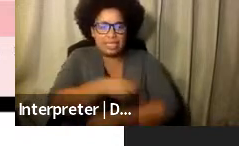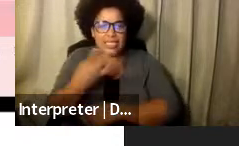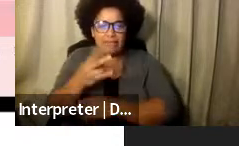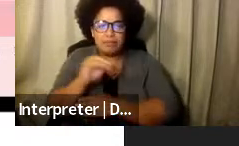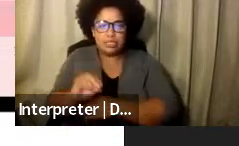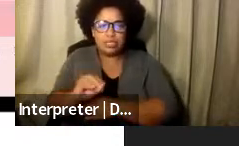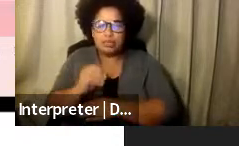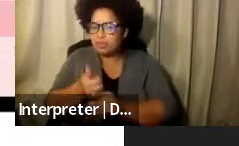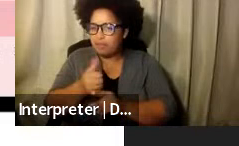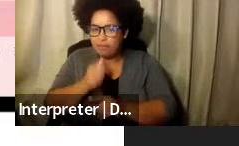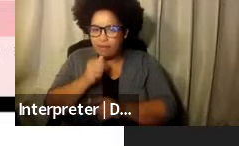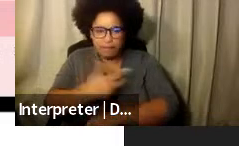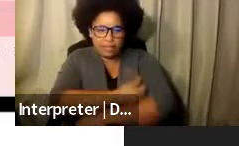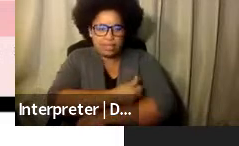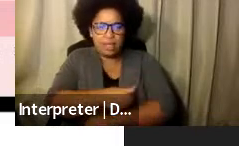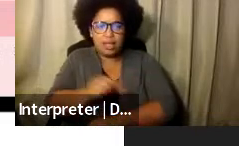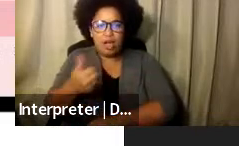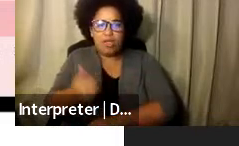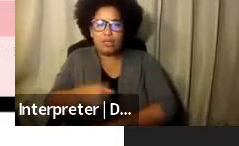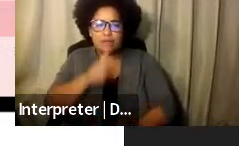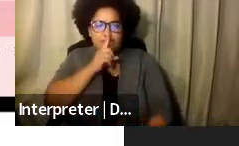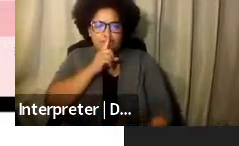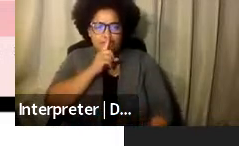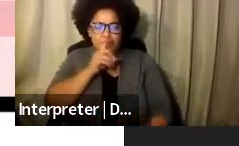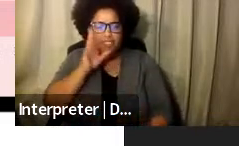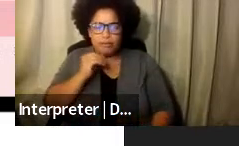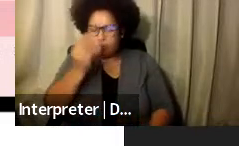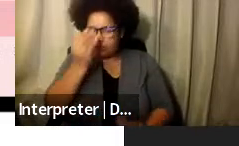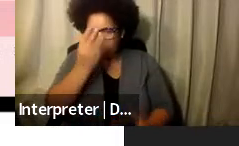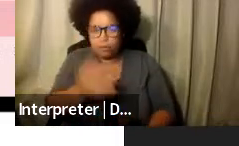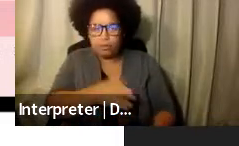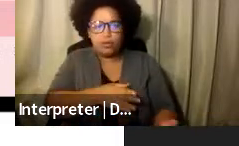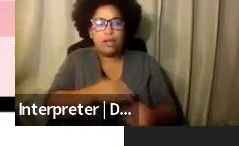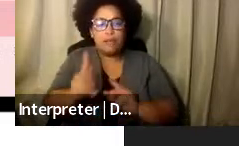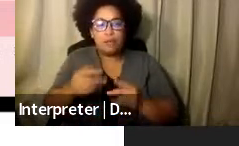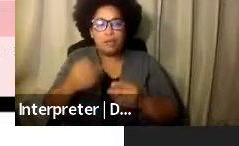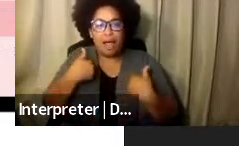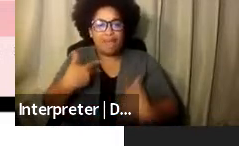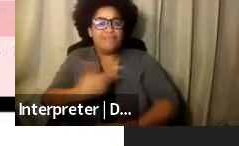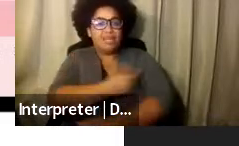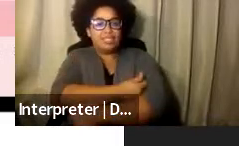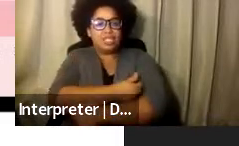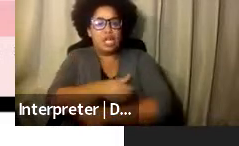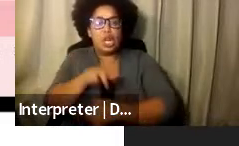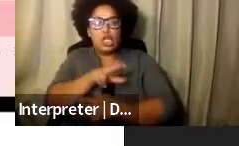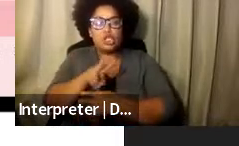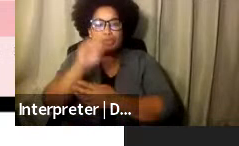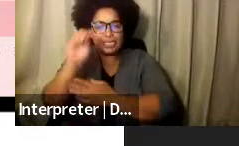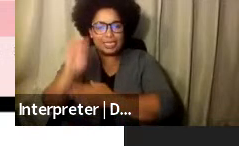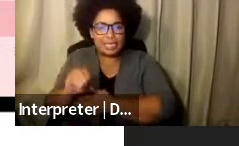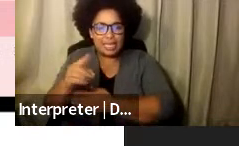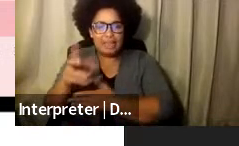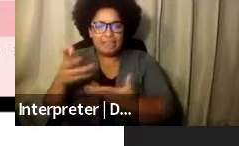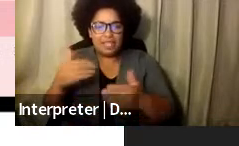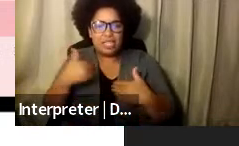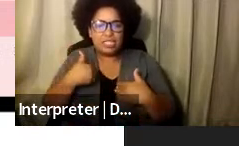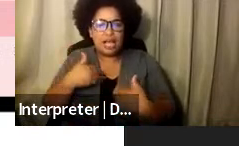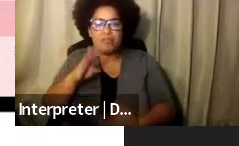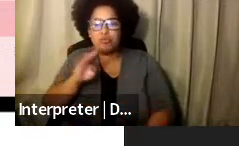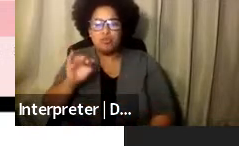were not, and the rest declined to stay. Of the population that was vaccinated, 32% have been boosted,